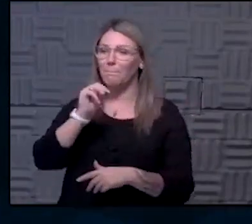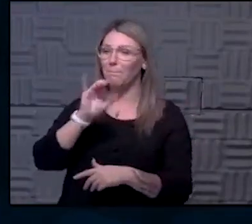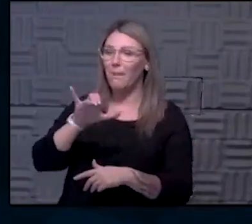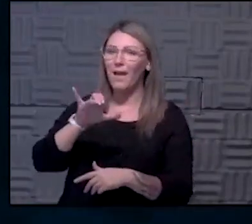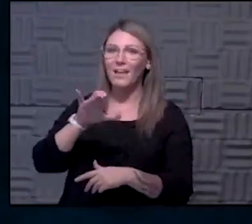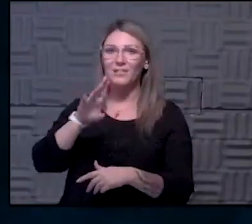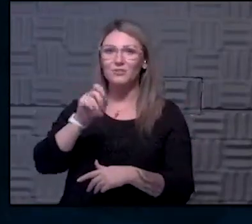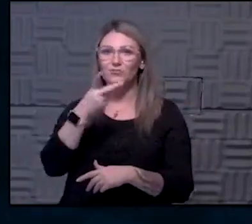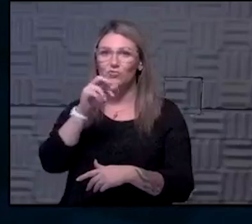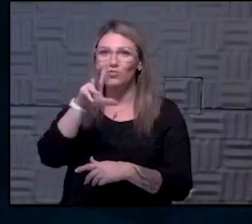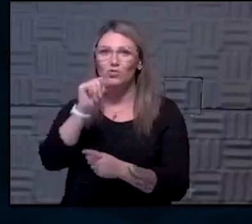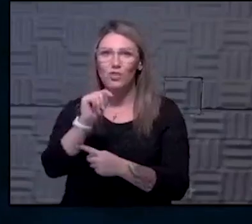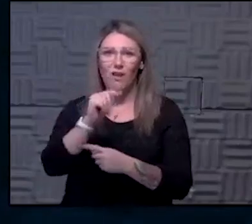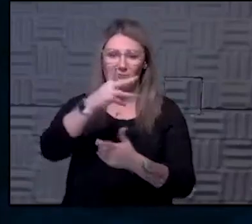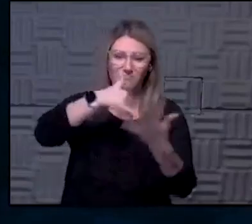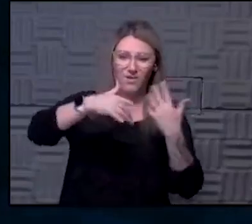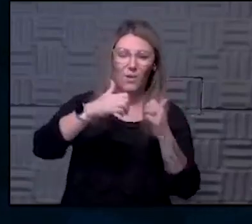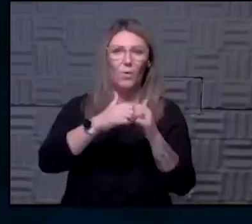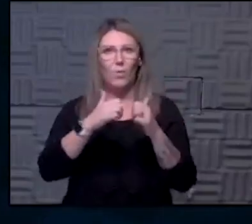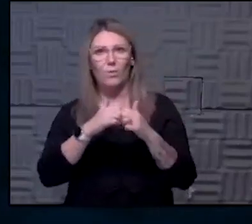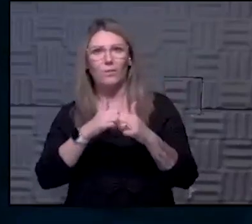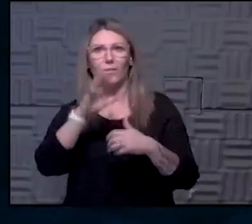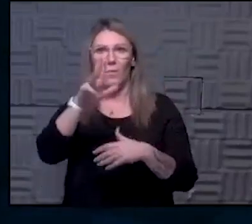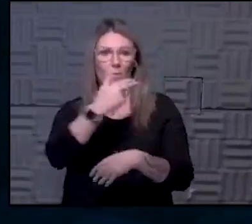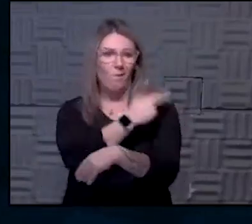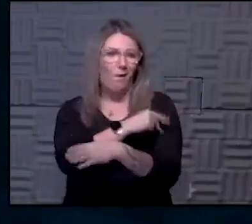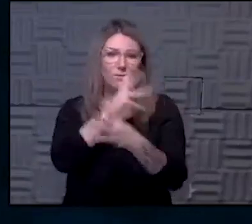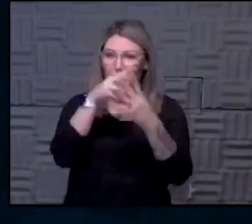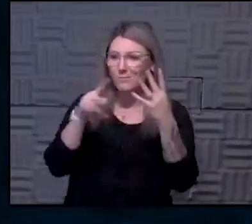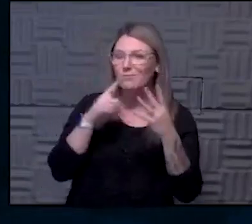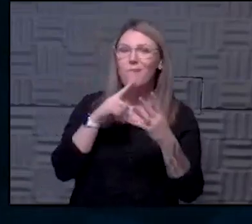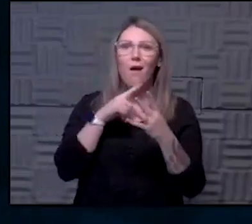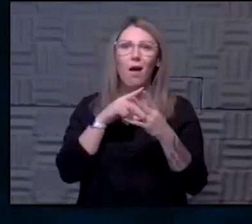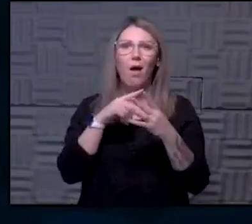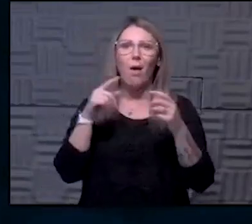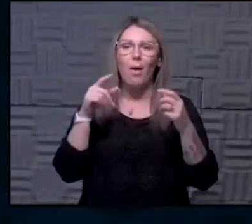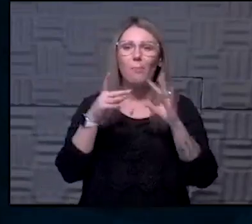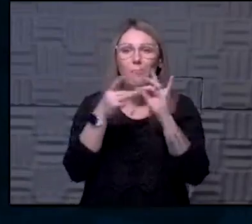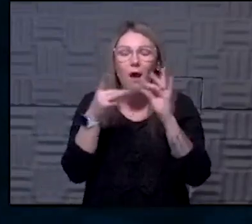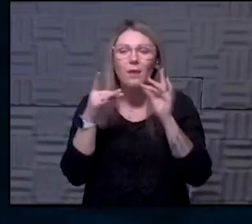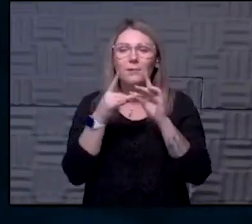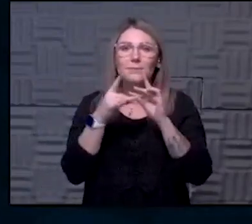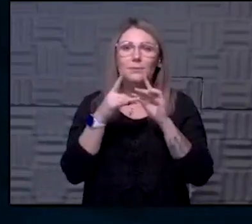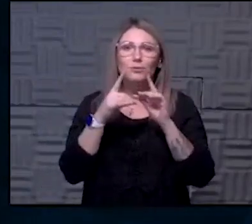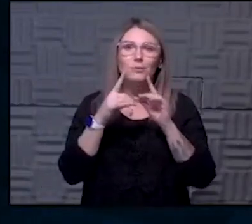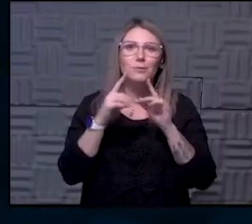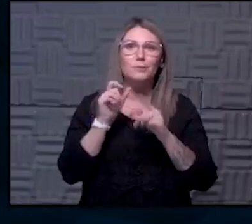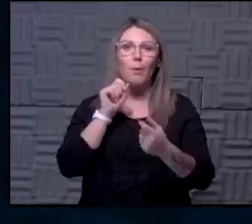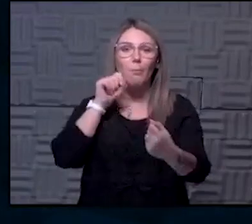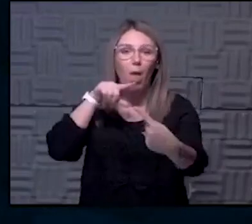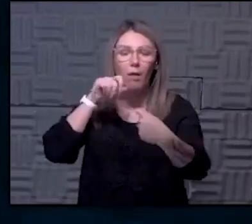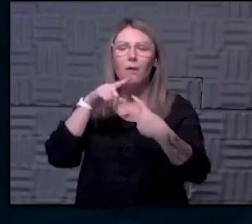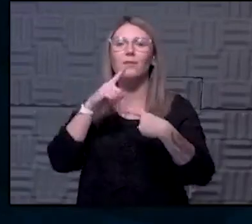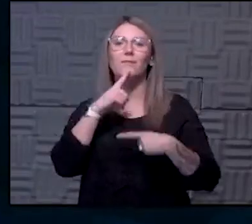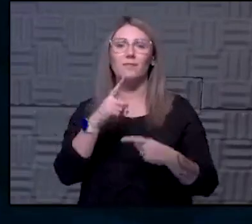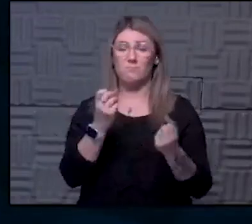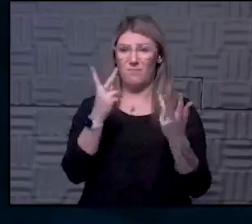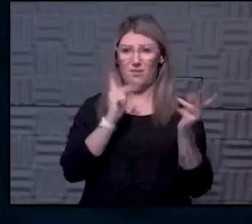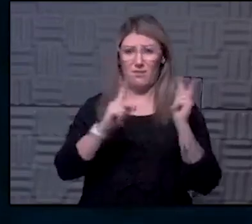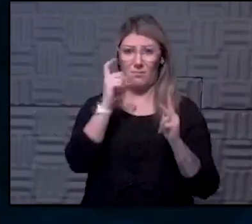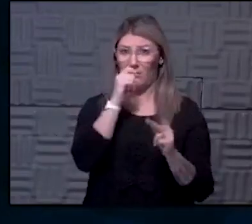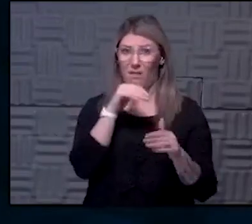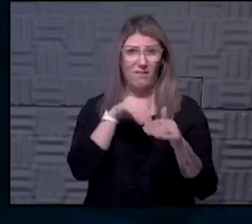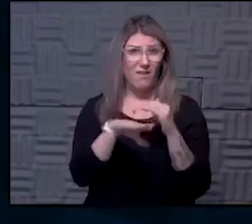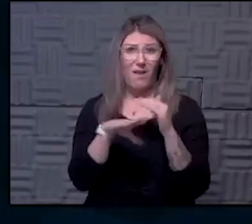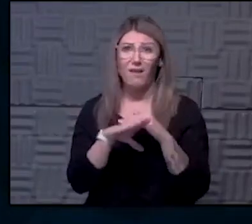way that you can interact with your hospital chart and get information and get messages. Or we emailed folks. there are a lot of people who don't have access